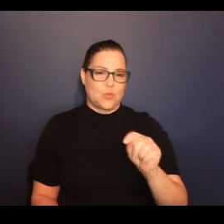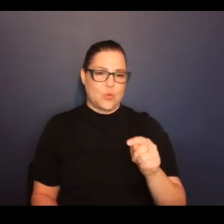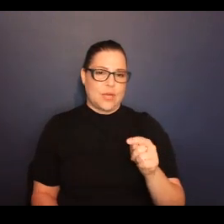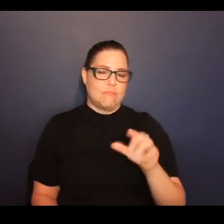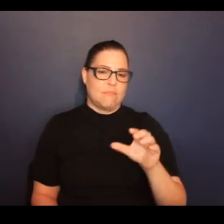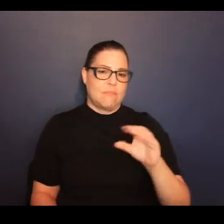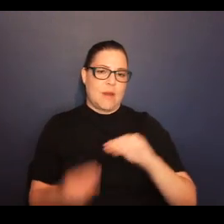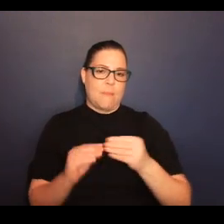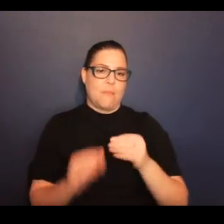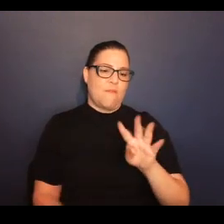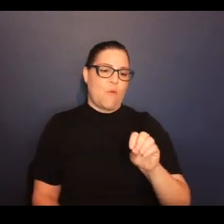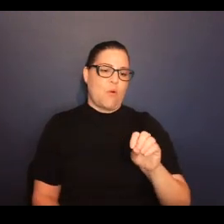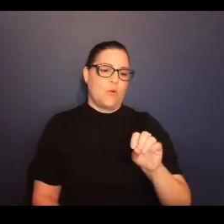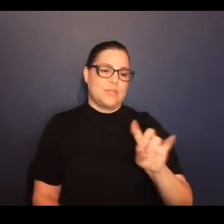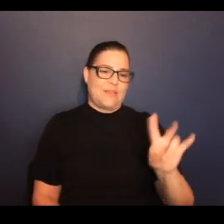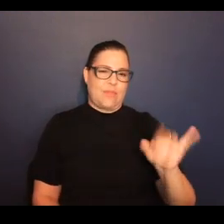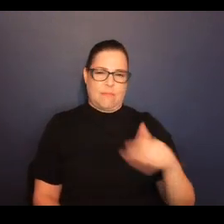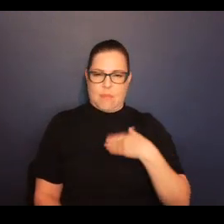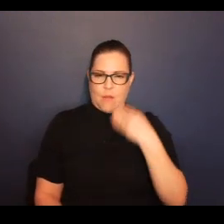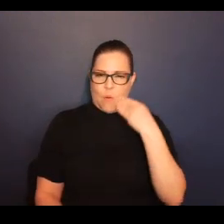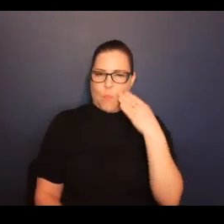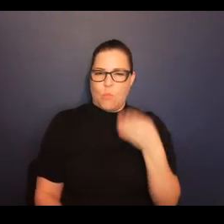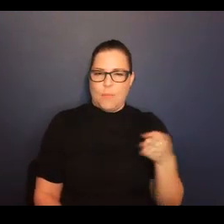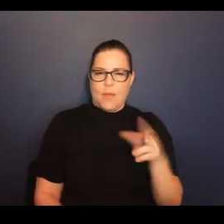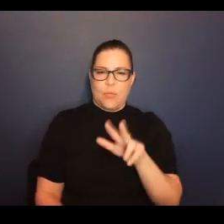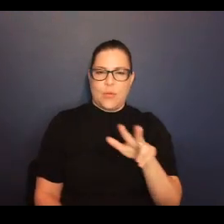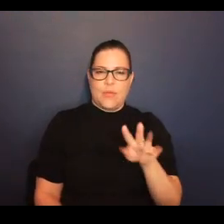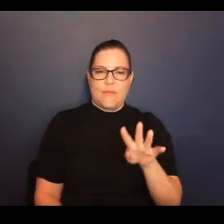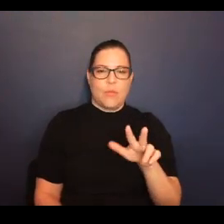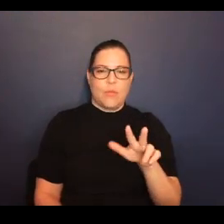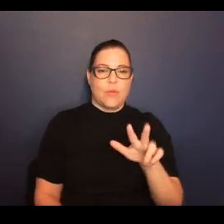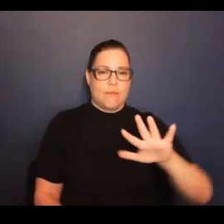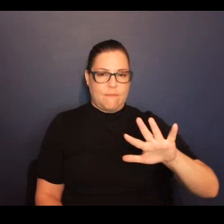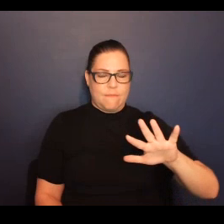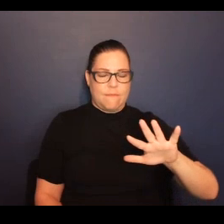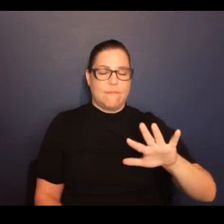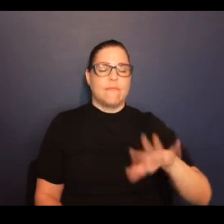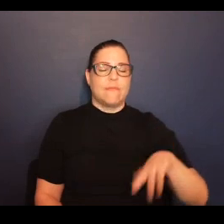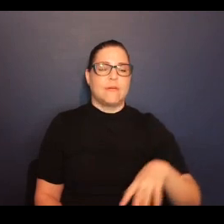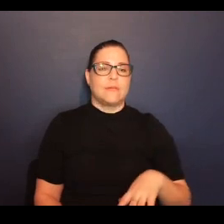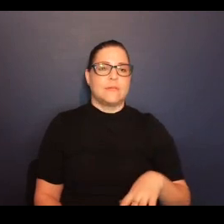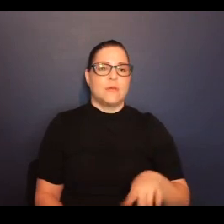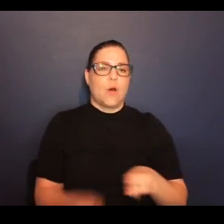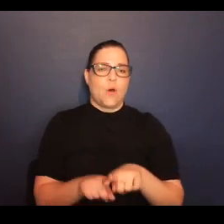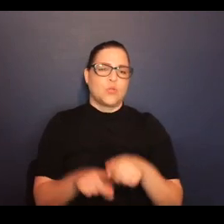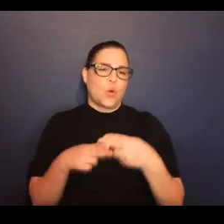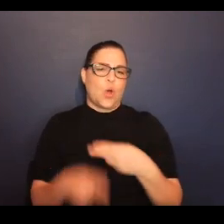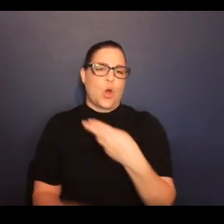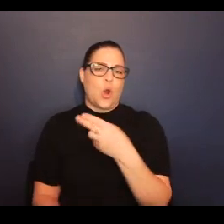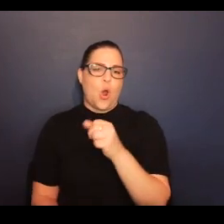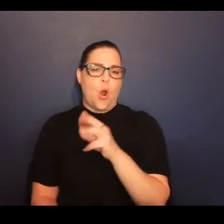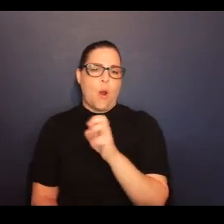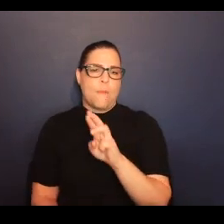number 407. Boynton Beach, 33435. It's also known as Harbor Hall Inlet